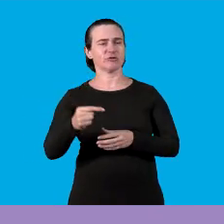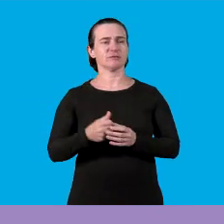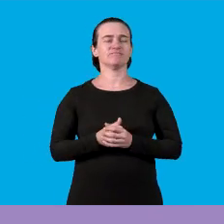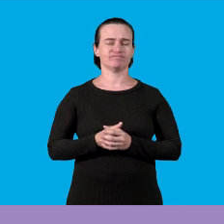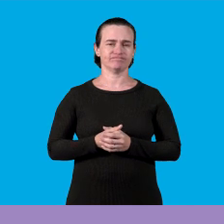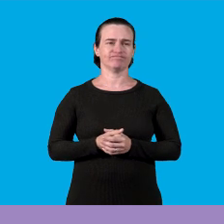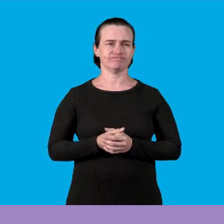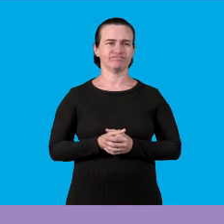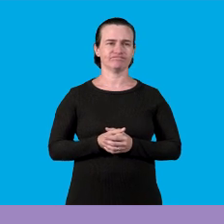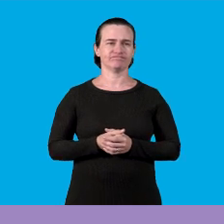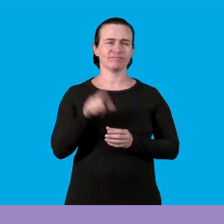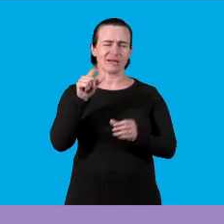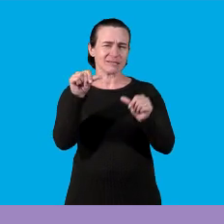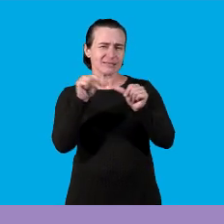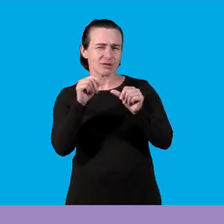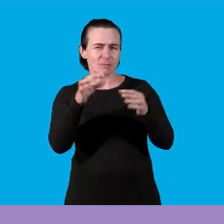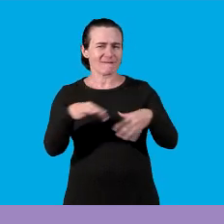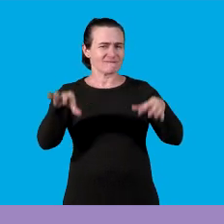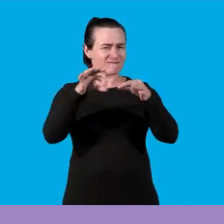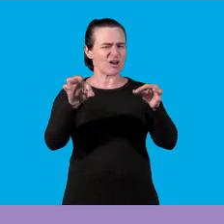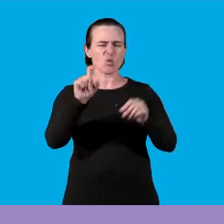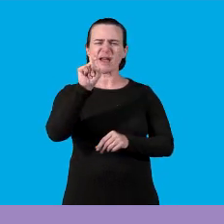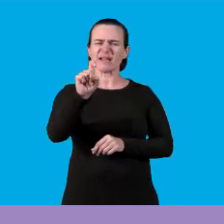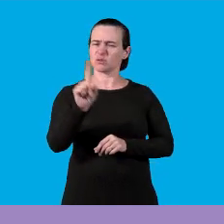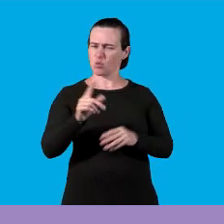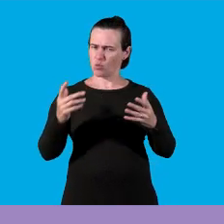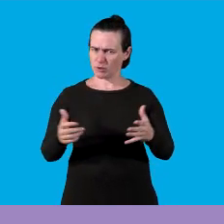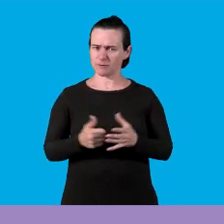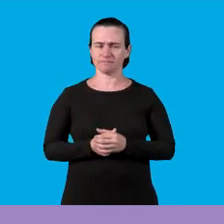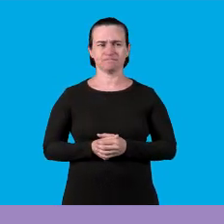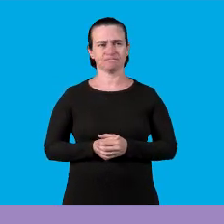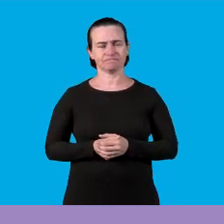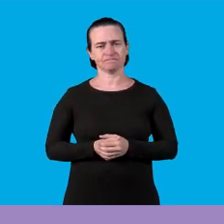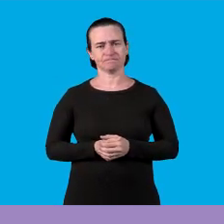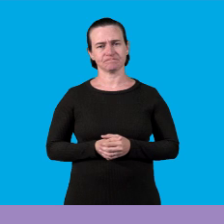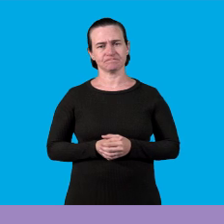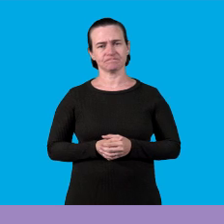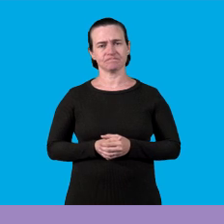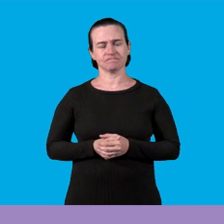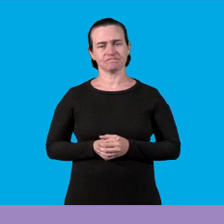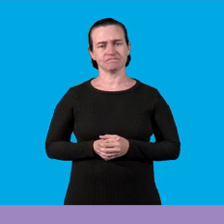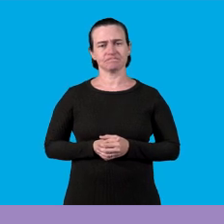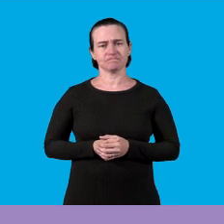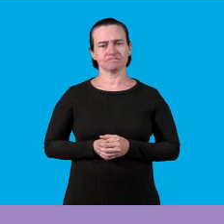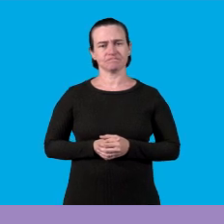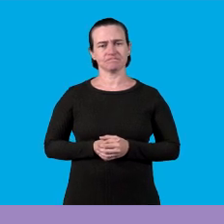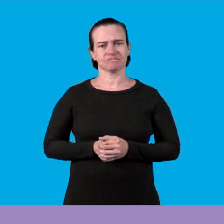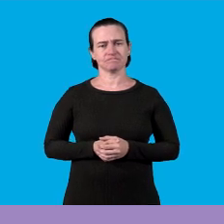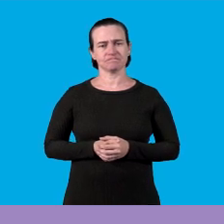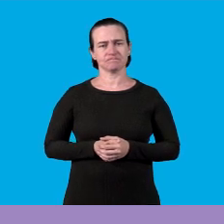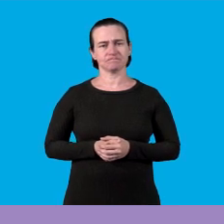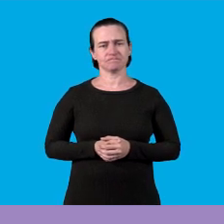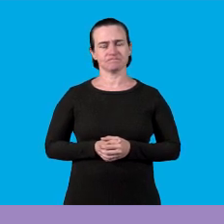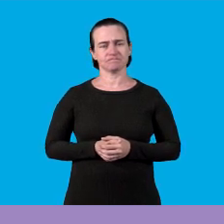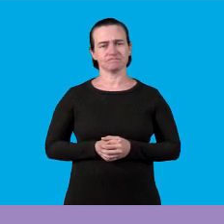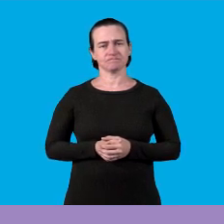Let's look at that. Determine the value of x, and that means we have